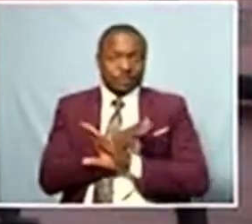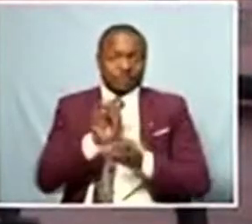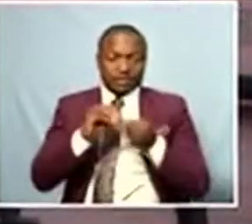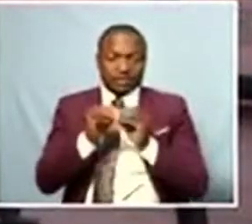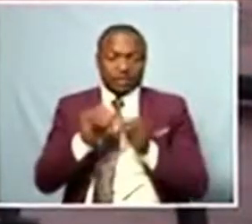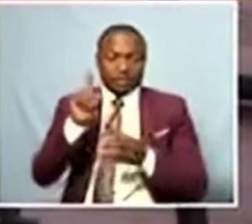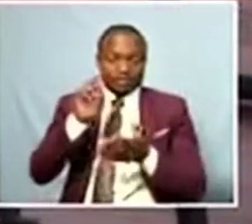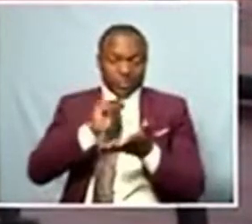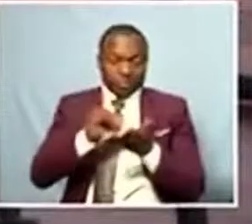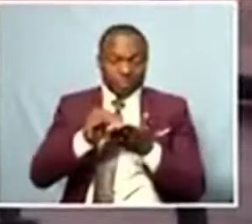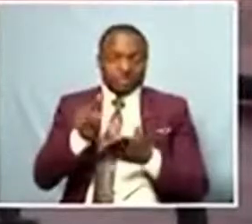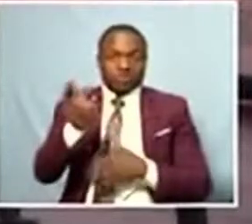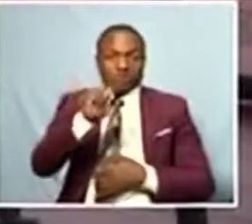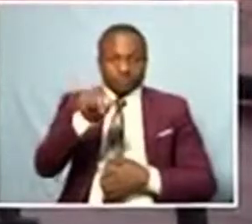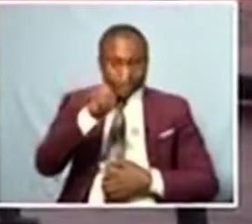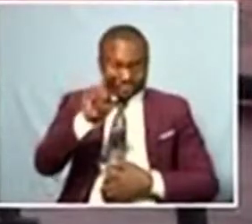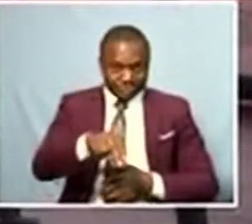US.